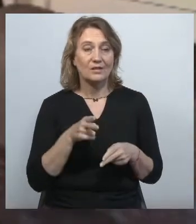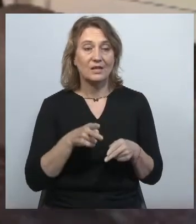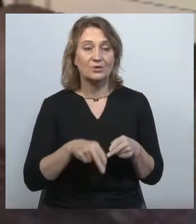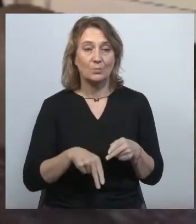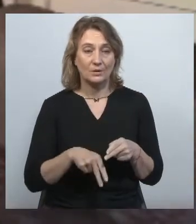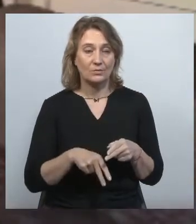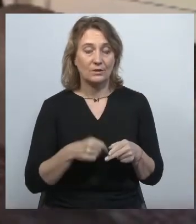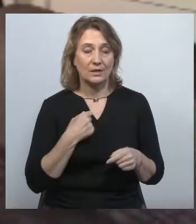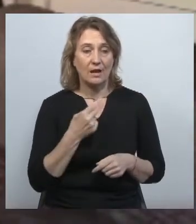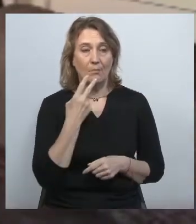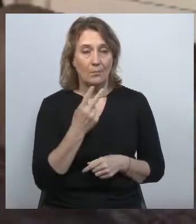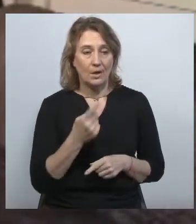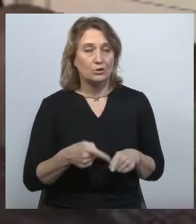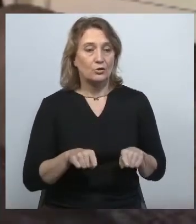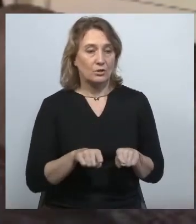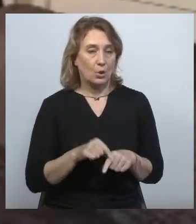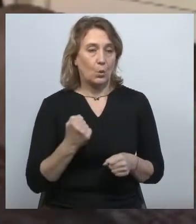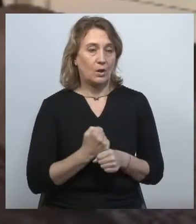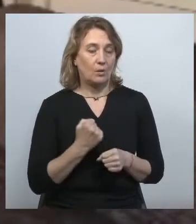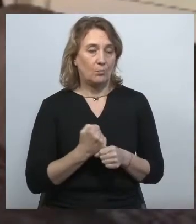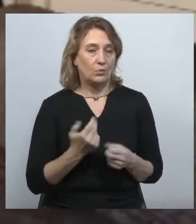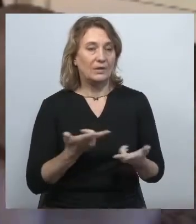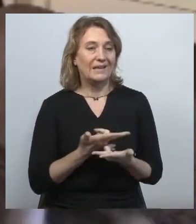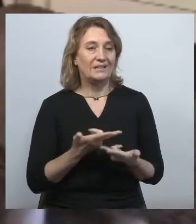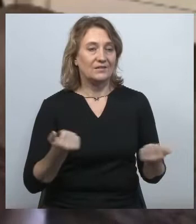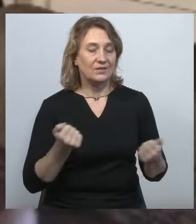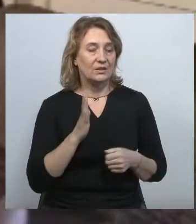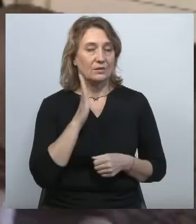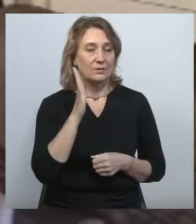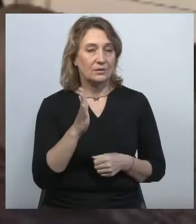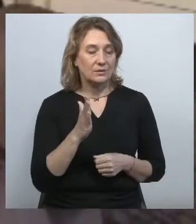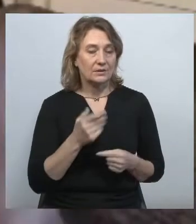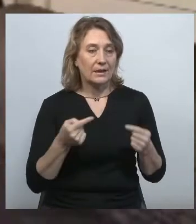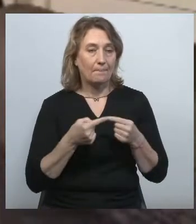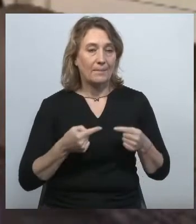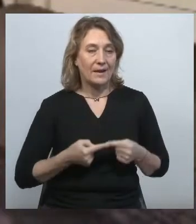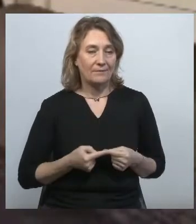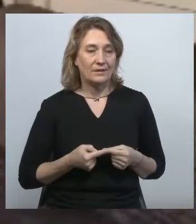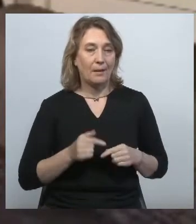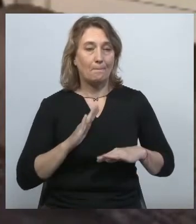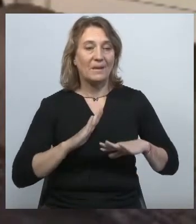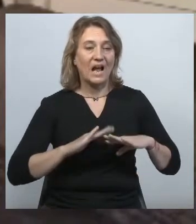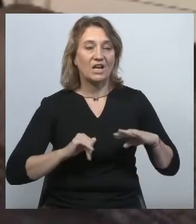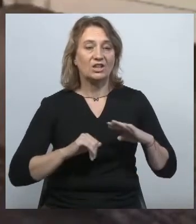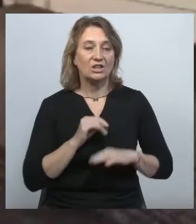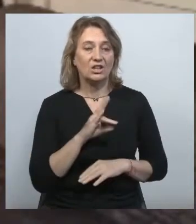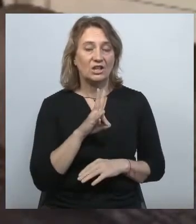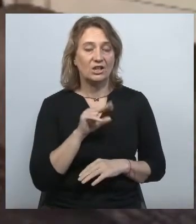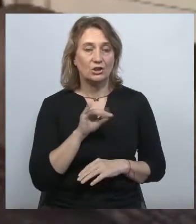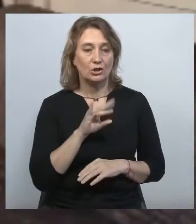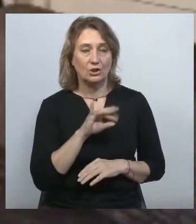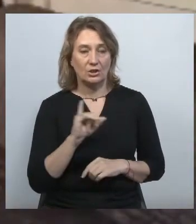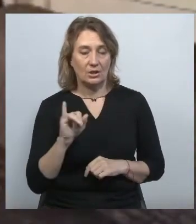practical issues, the practical steps along that path. But make no mistake about it, the first step to that path